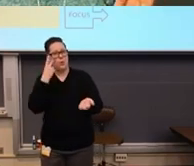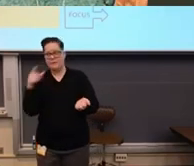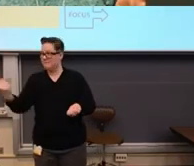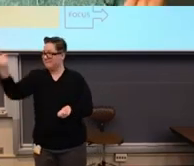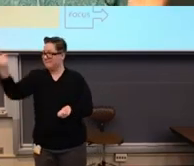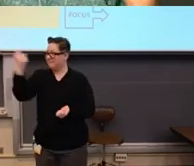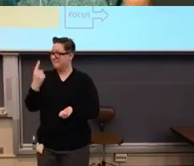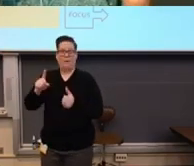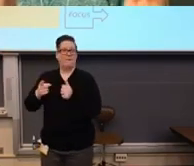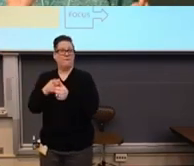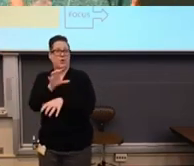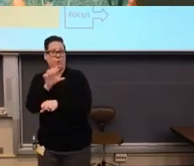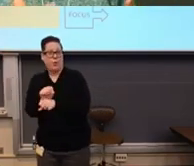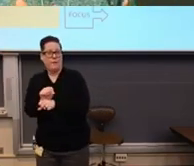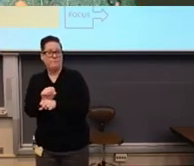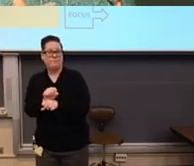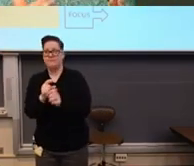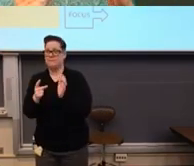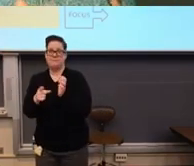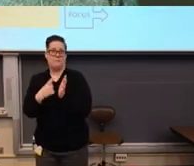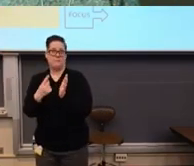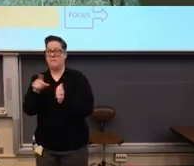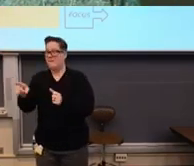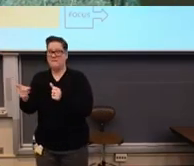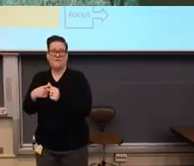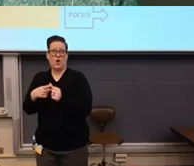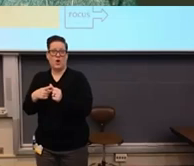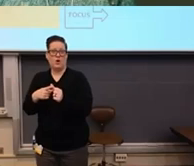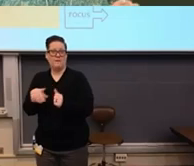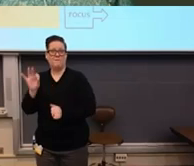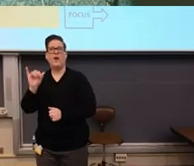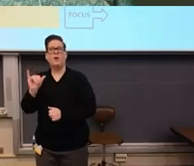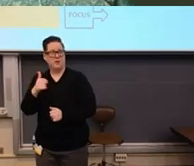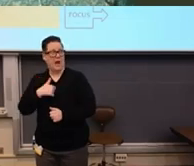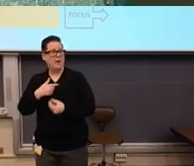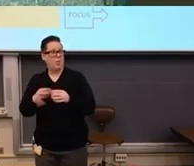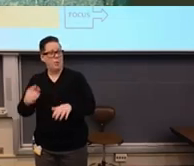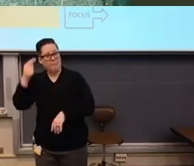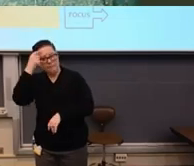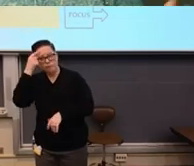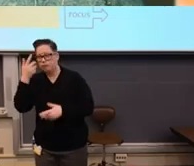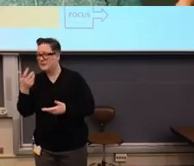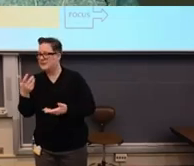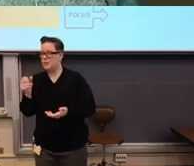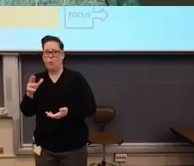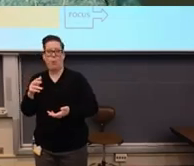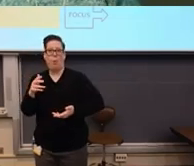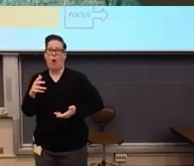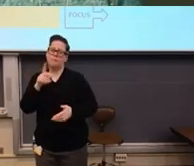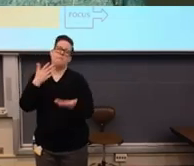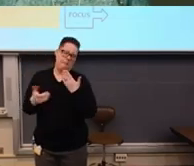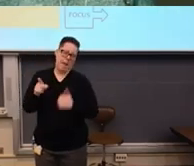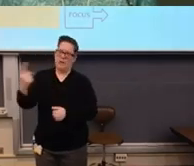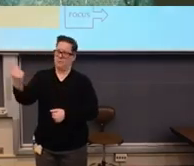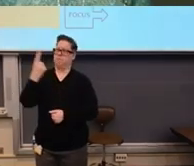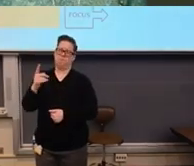first appointment, sometimes when they first discover that they have a memory loss or sometimes when they've had florid dementia for many